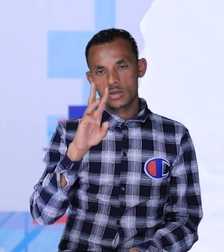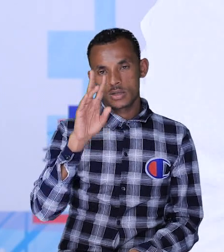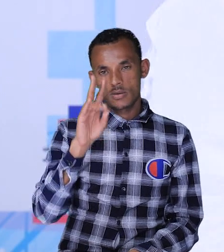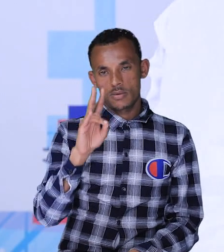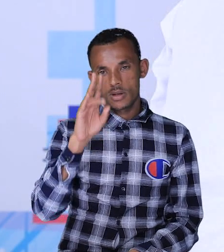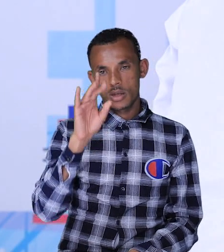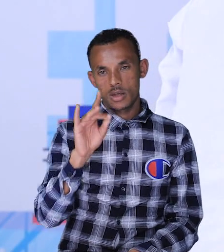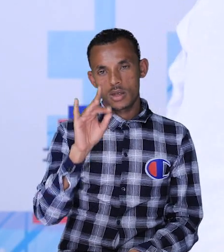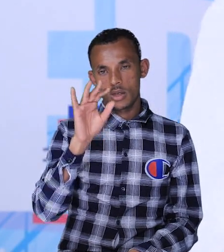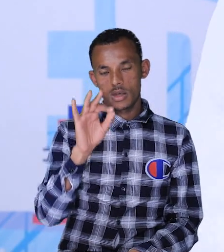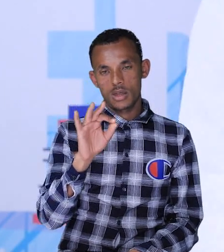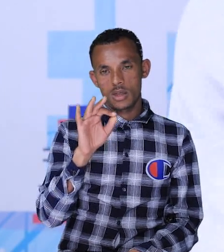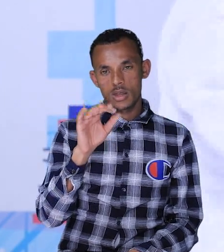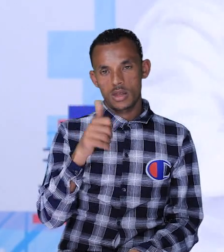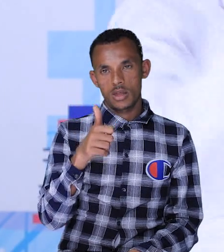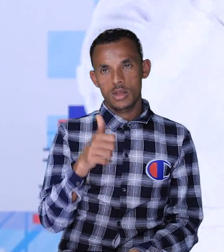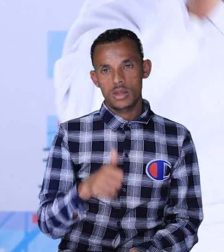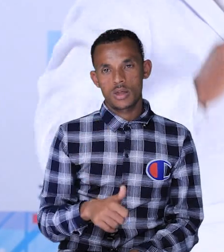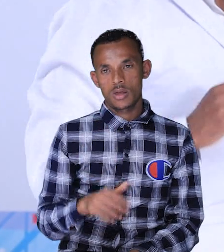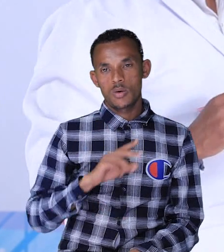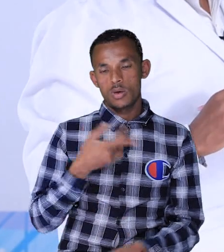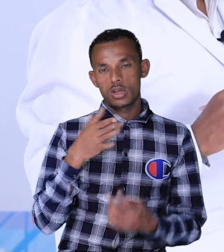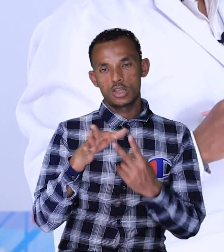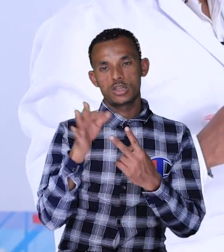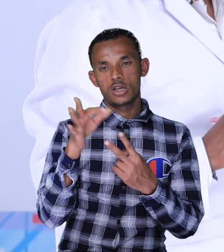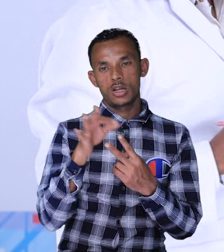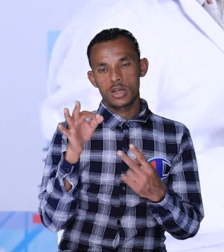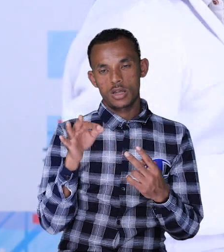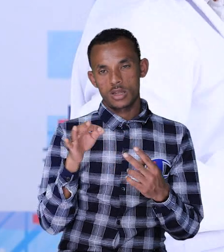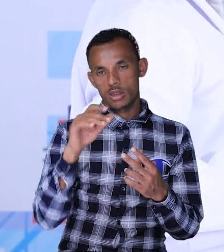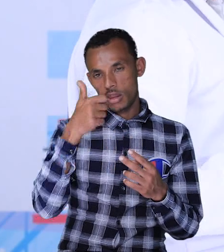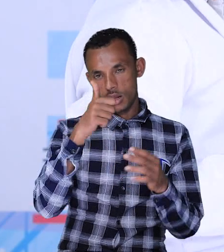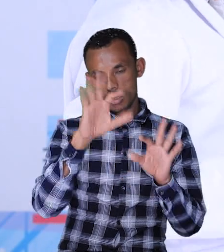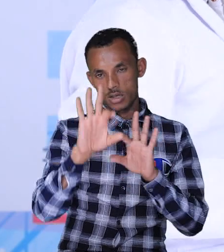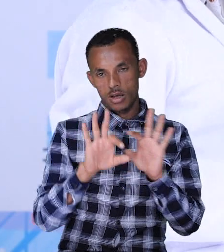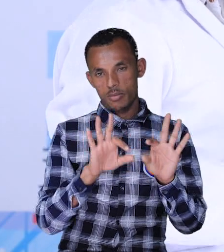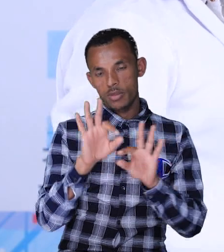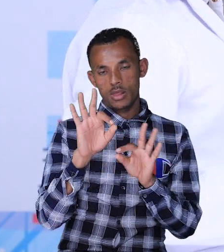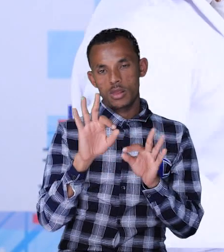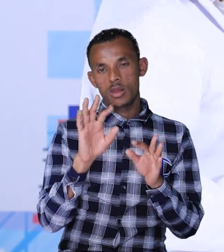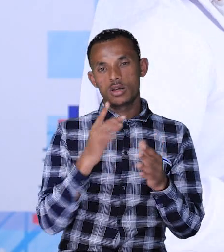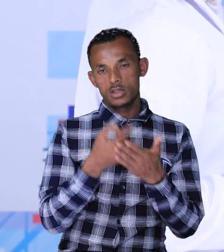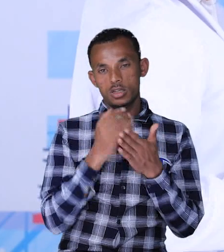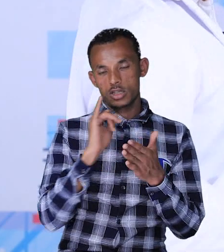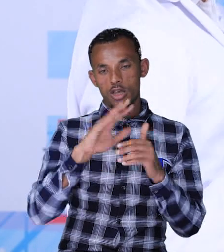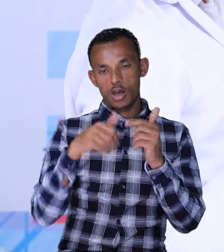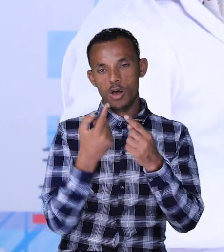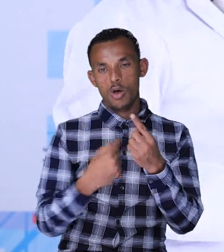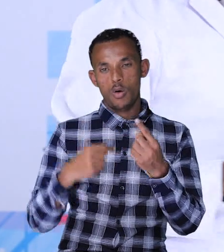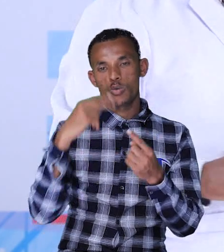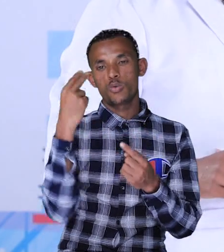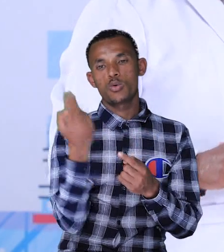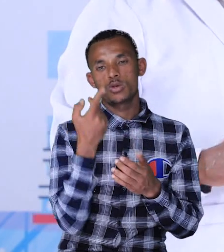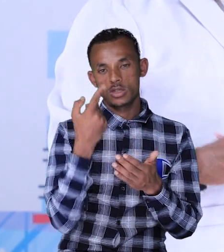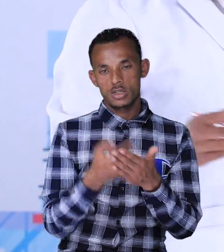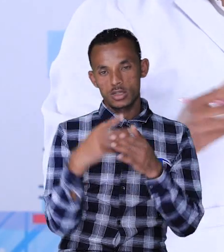6, 7, 8, 19. So we have selected 10 samples, so this is how to apply